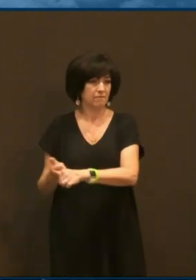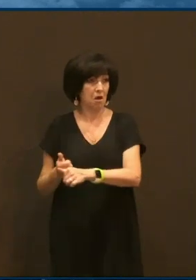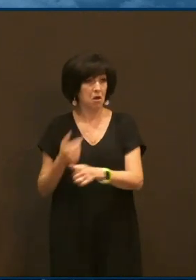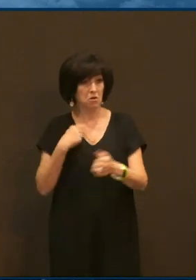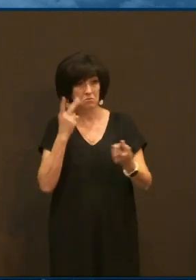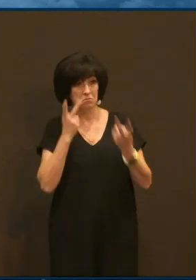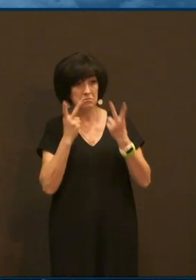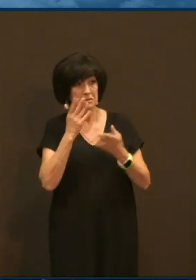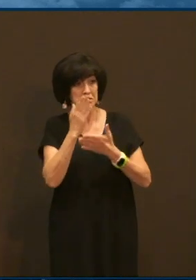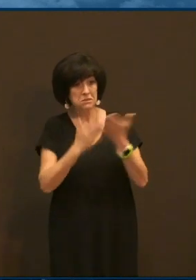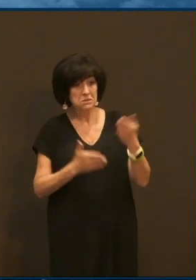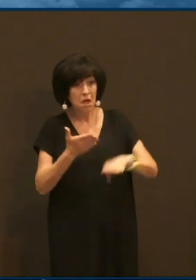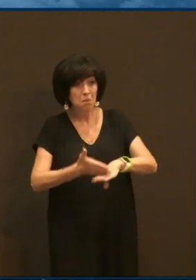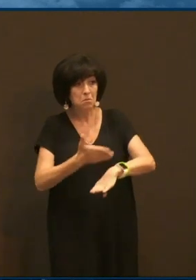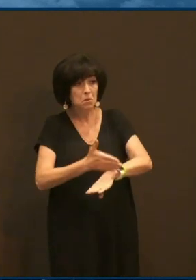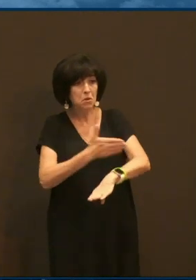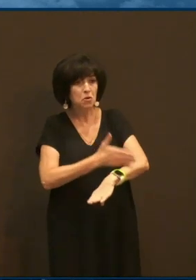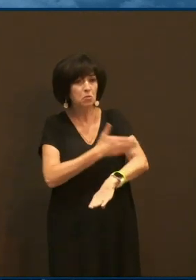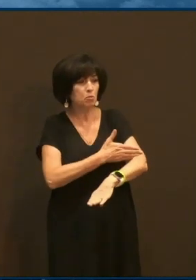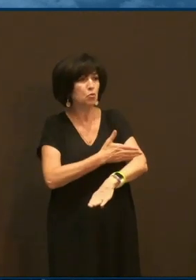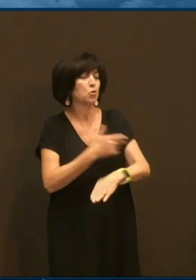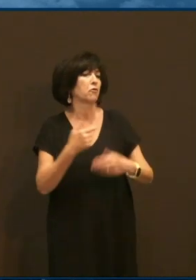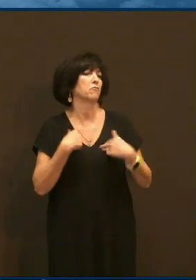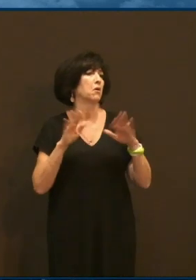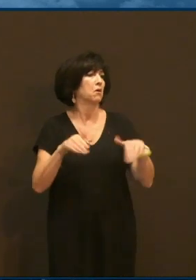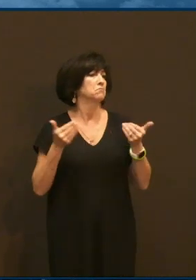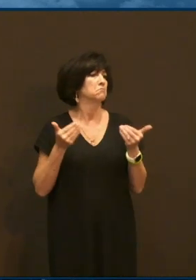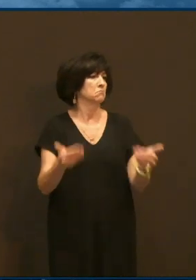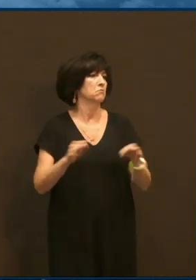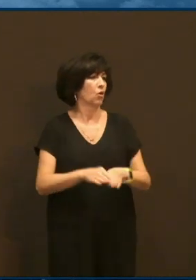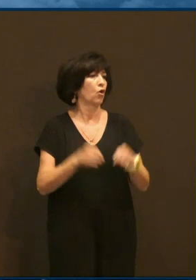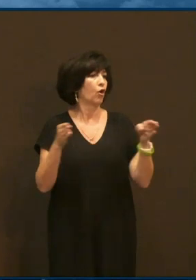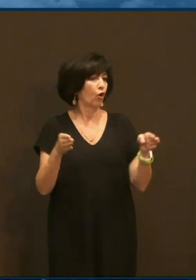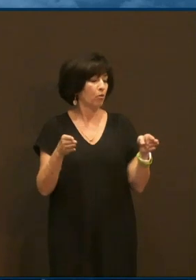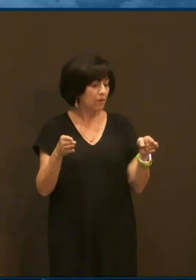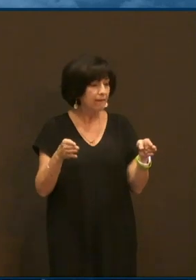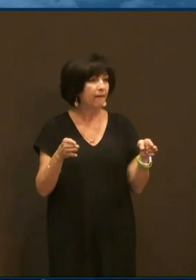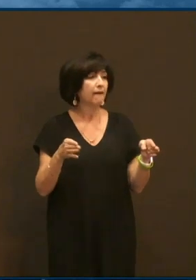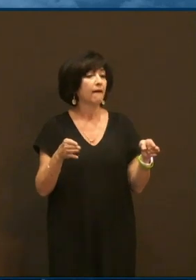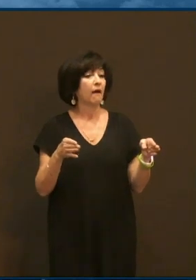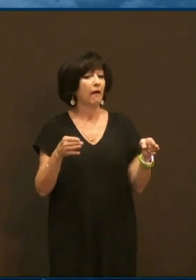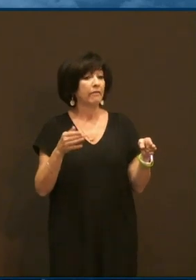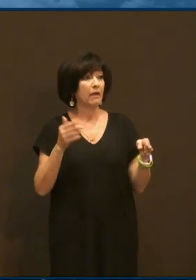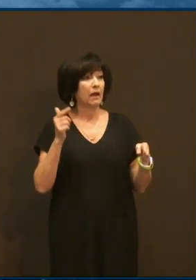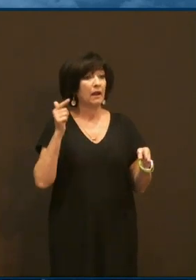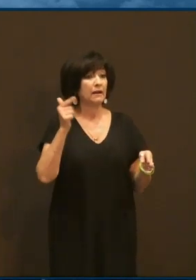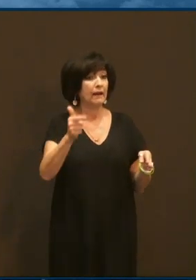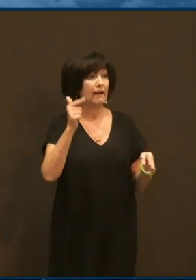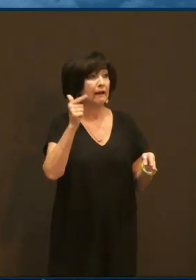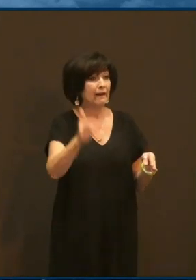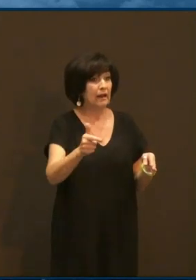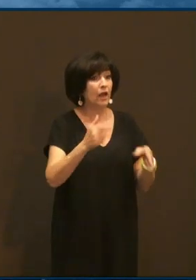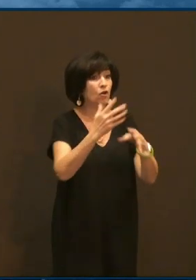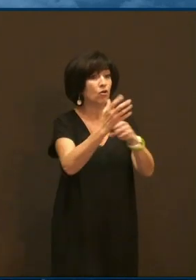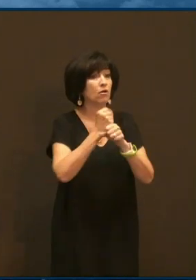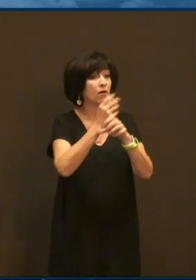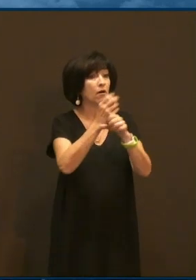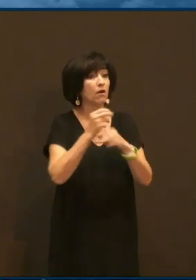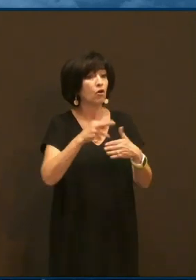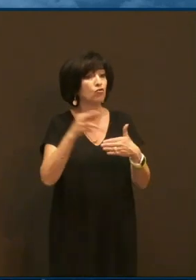to day, and the results came back in different intervals of time. At one